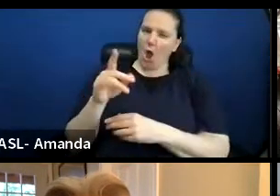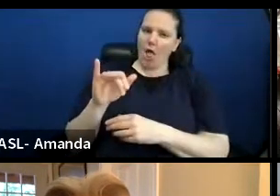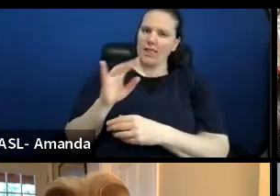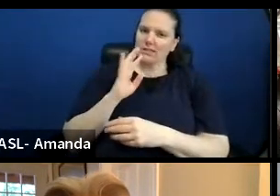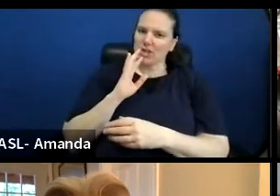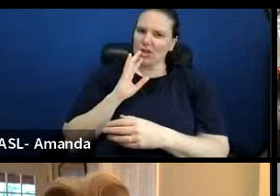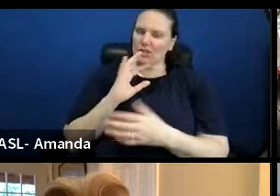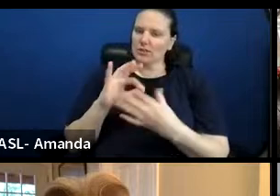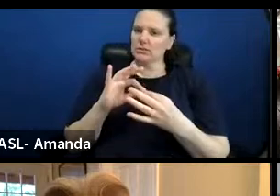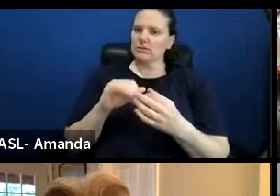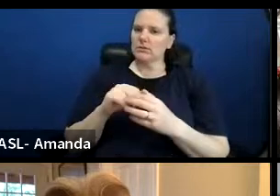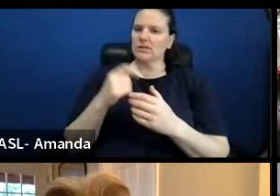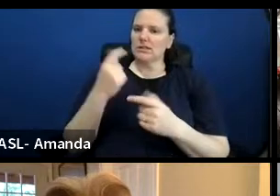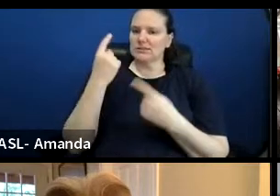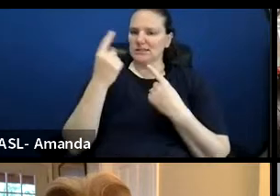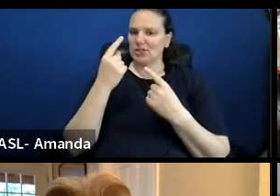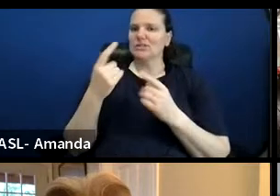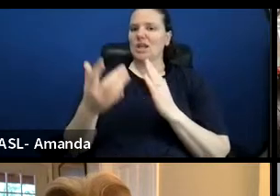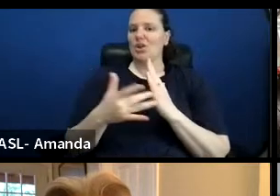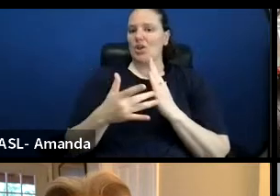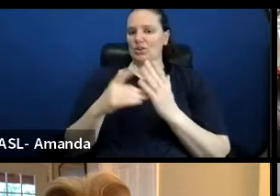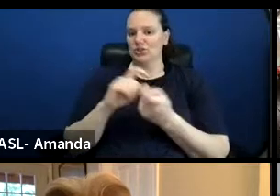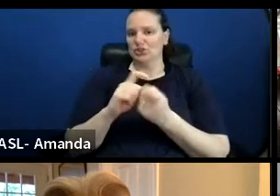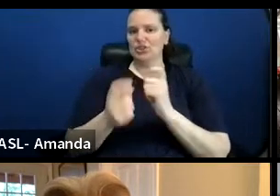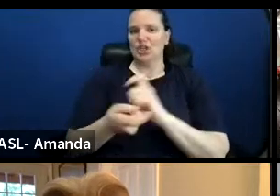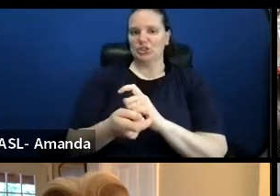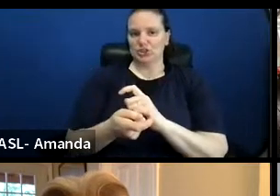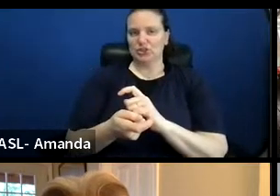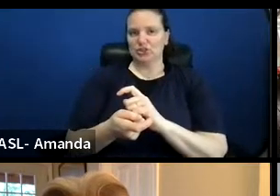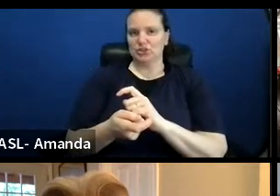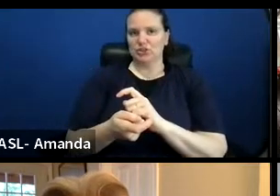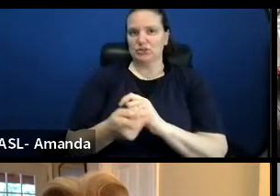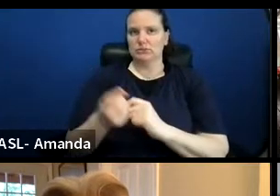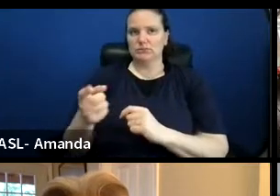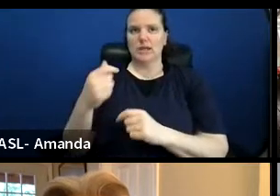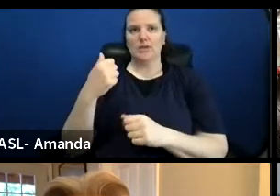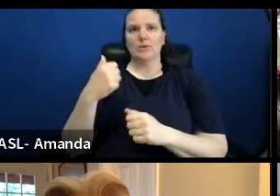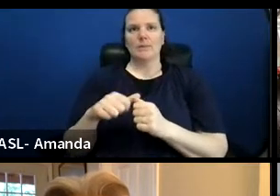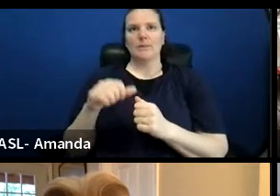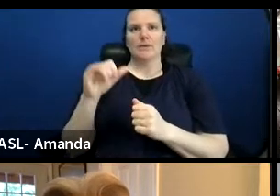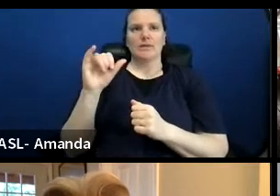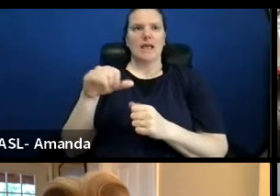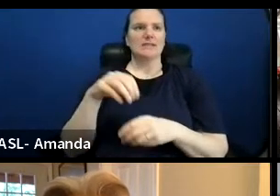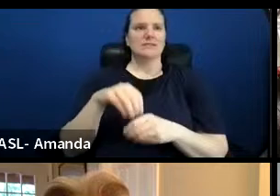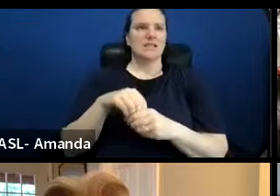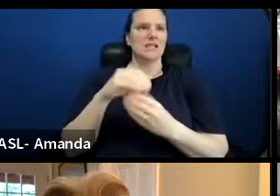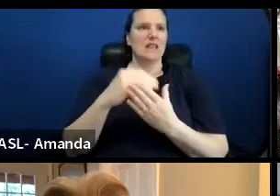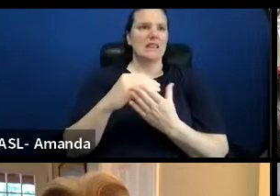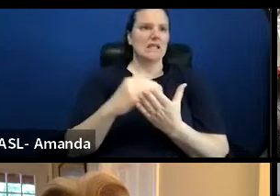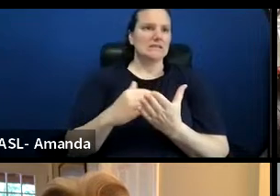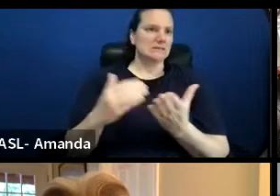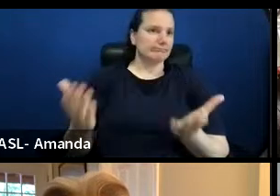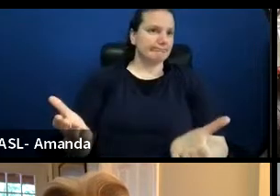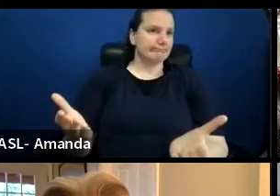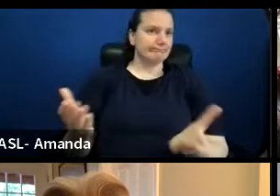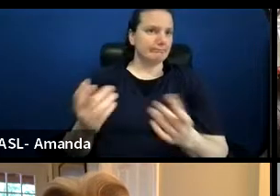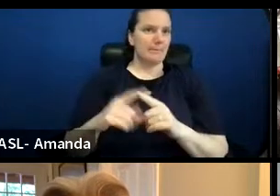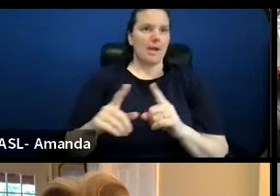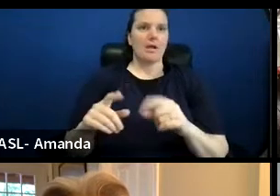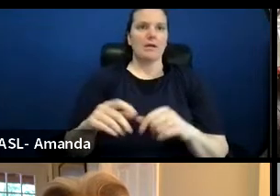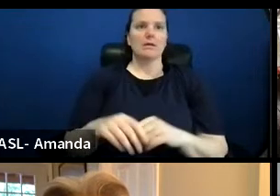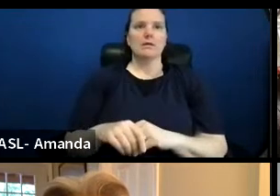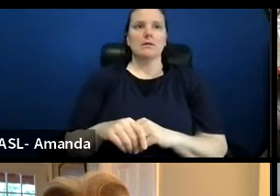consider that technology changes. And I don't remember if that was in the list, but